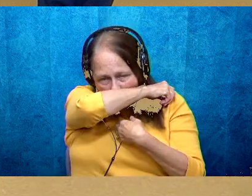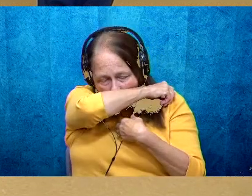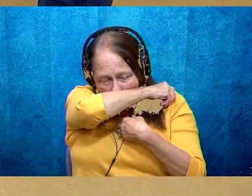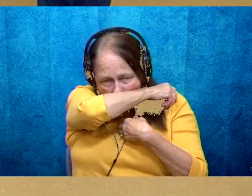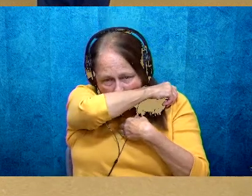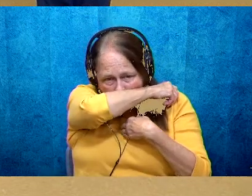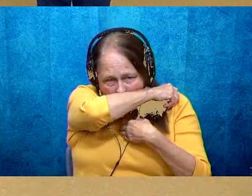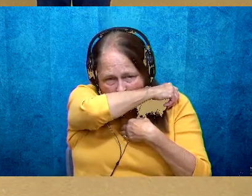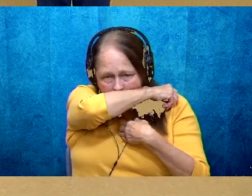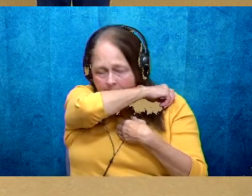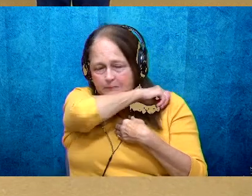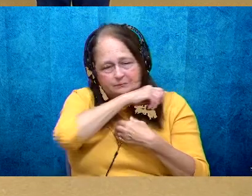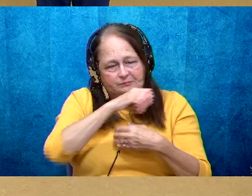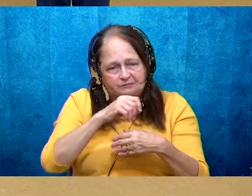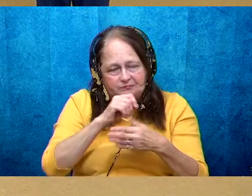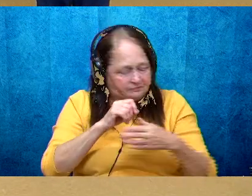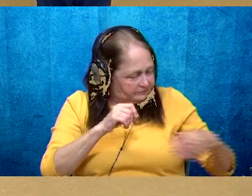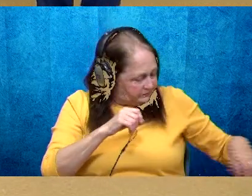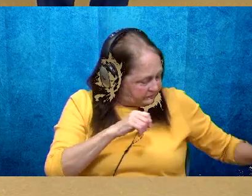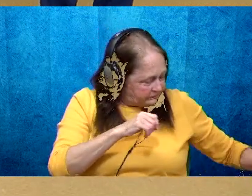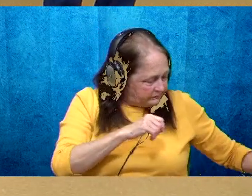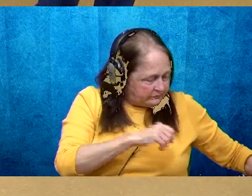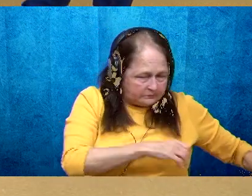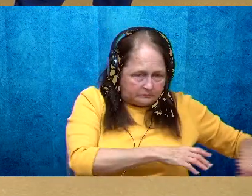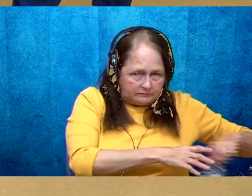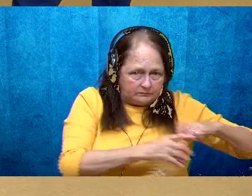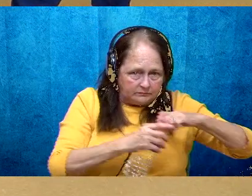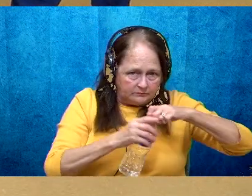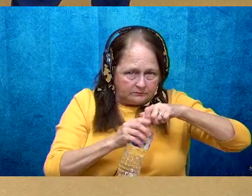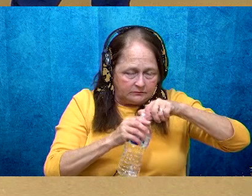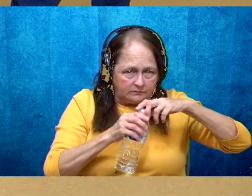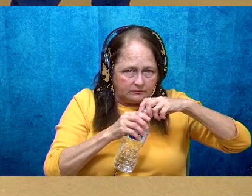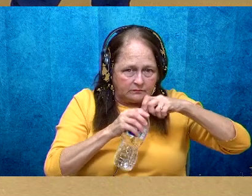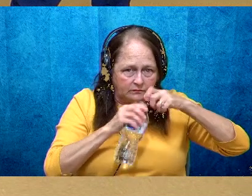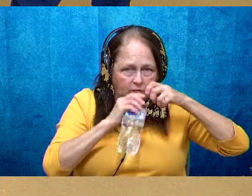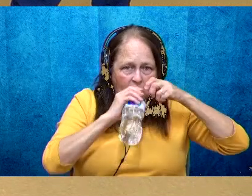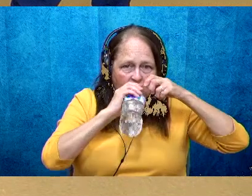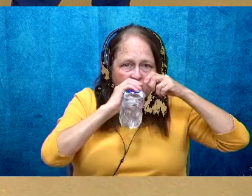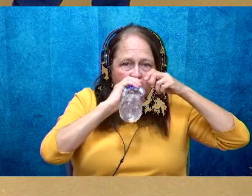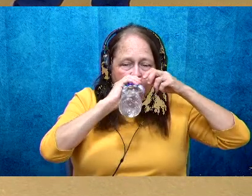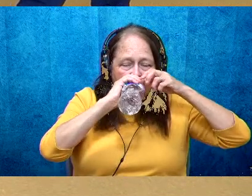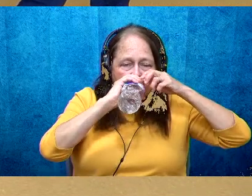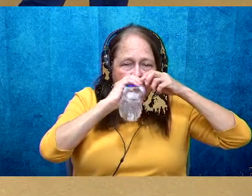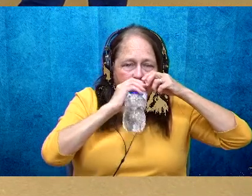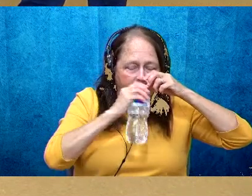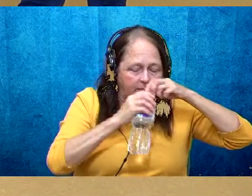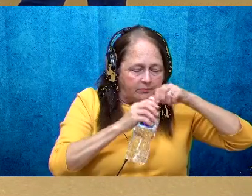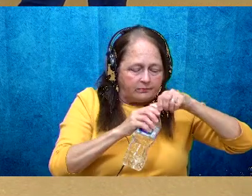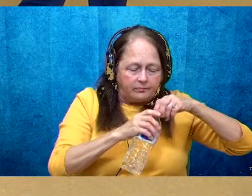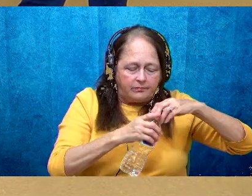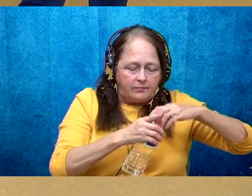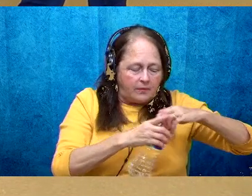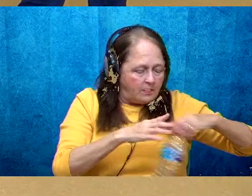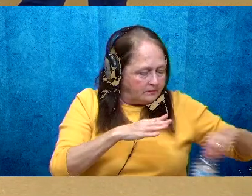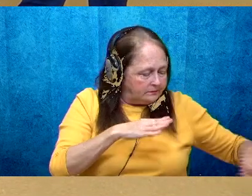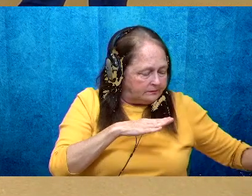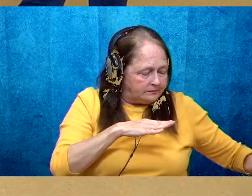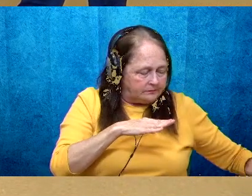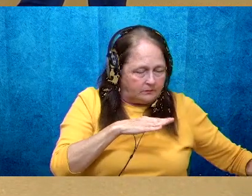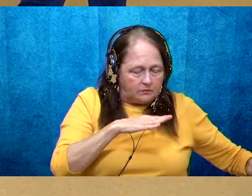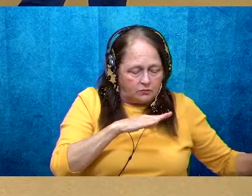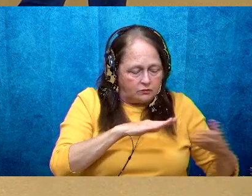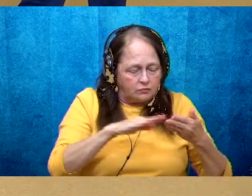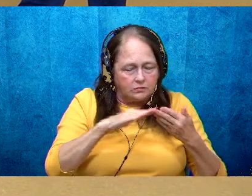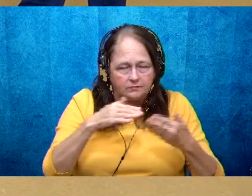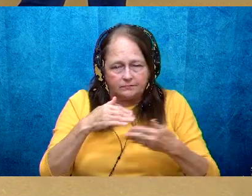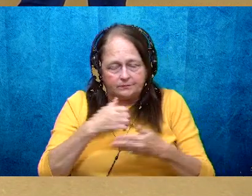daylight or the least. So in this position, if we're at winter, this winter solstice is going to be the shortest day